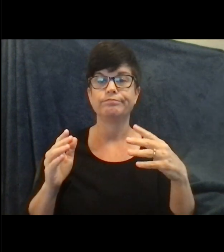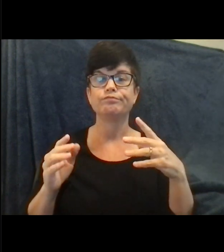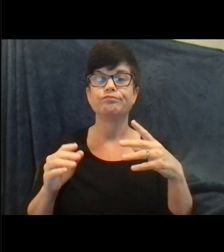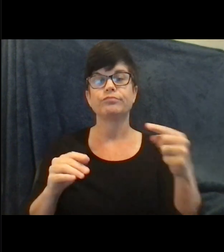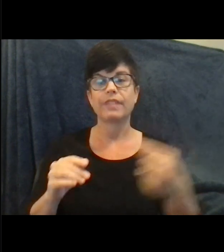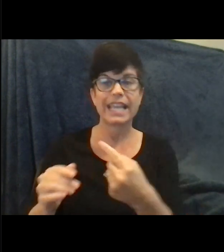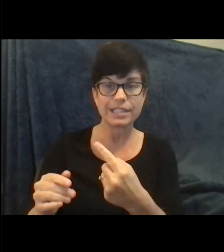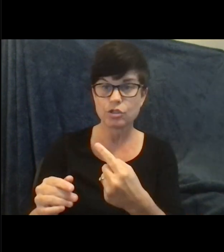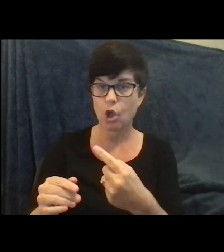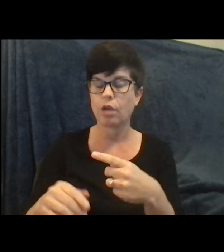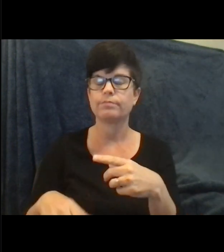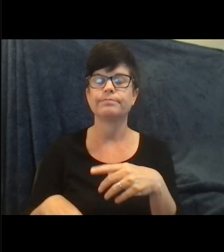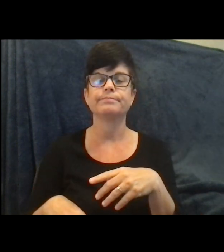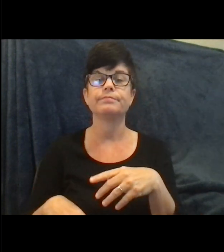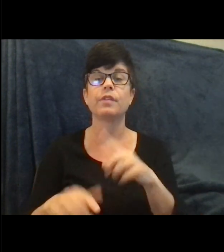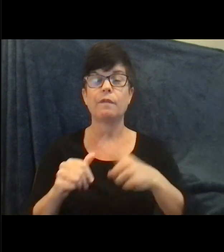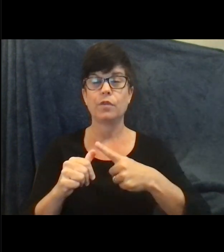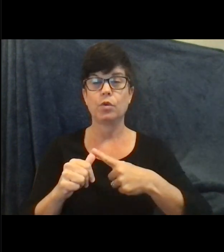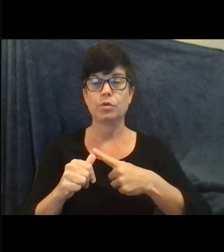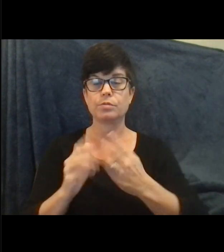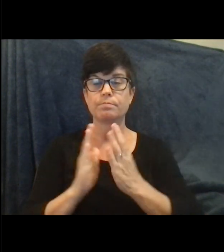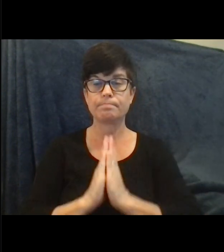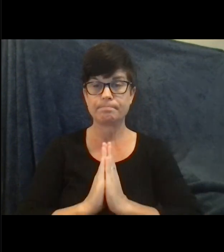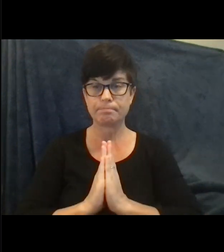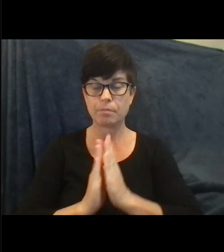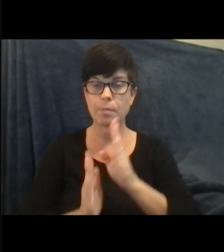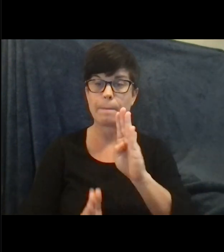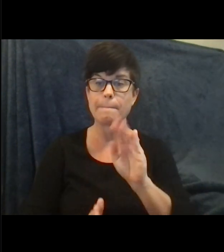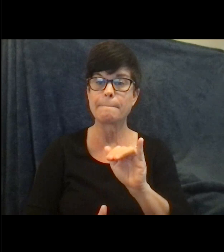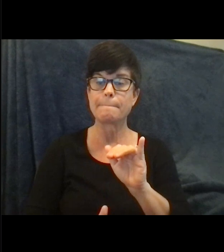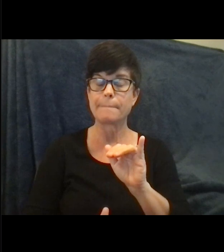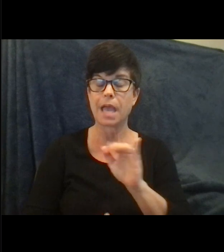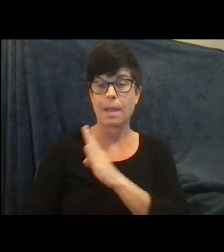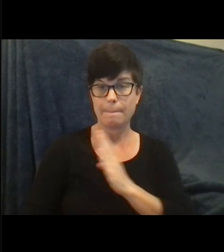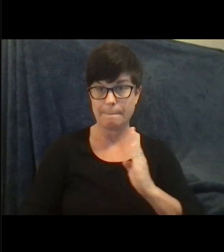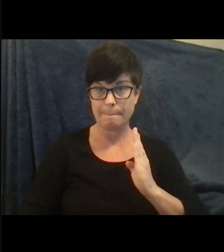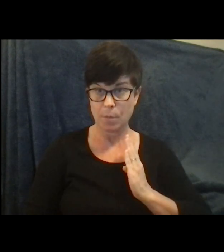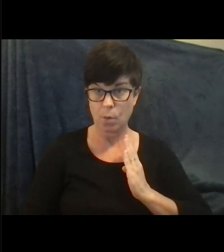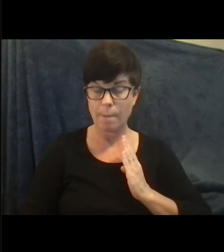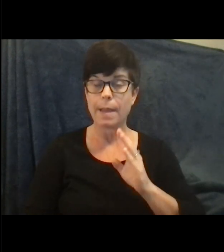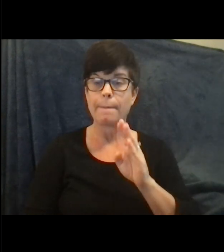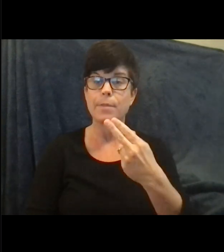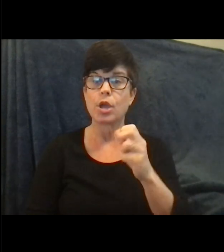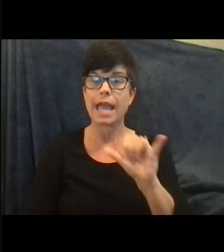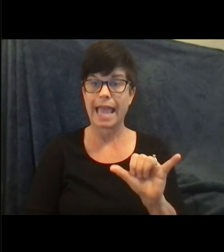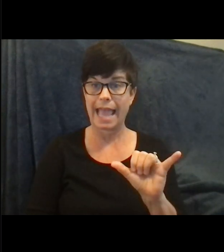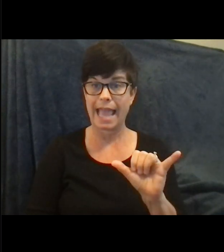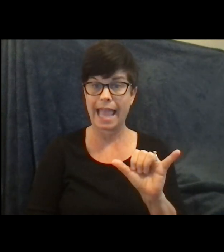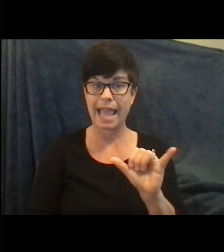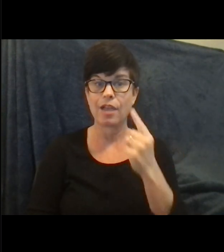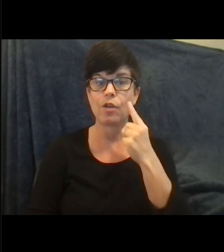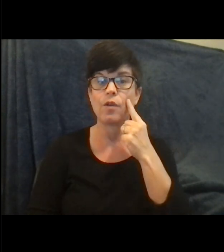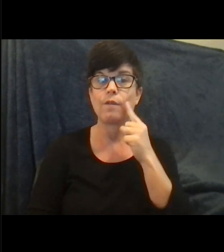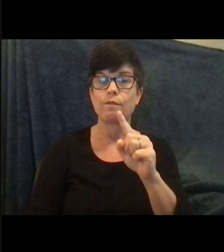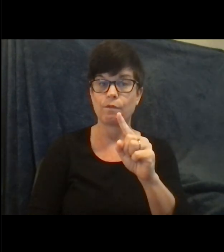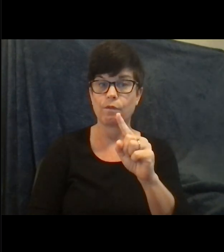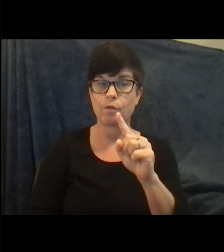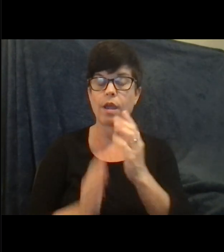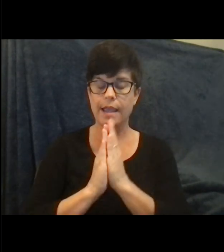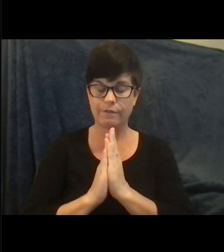with an invocation by Board Member Hay, followed by the Pledge of Allegiance. Let's all stand for the invocation and Pledge of